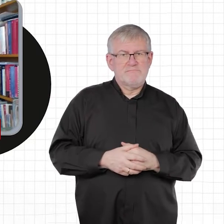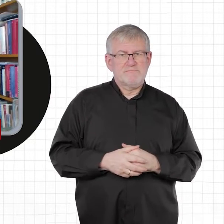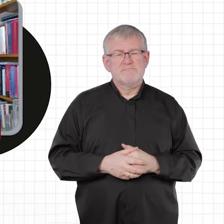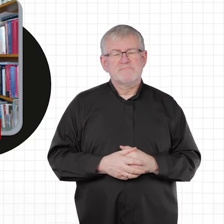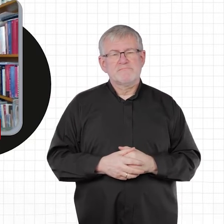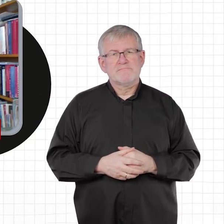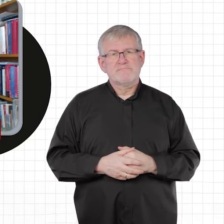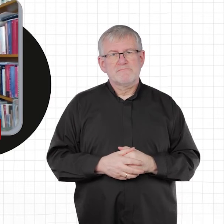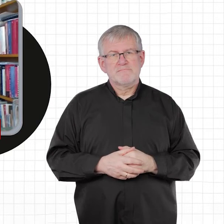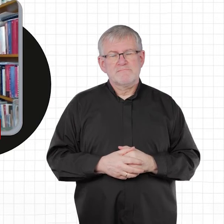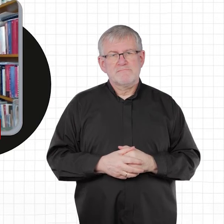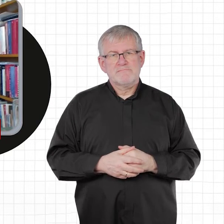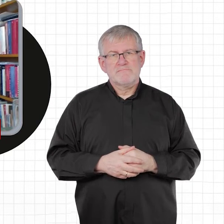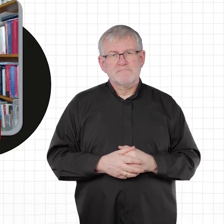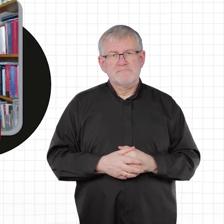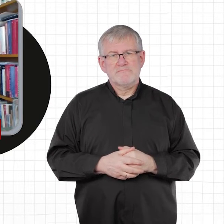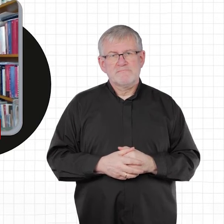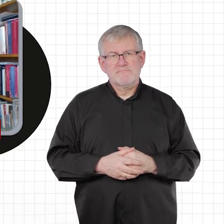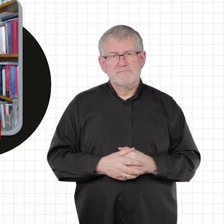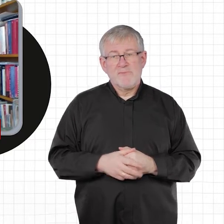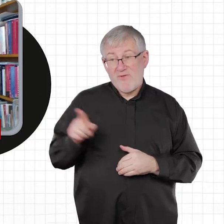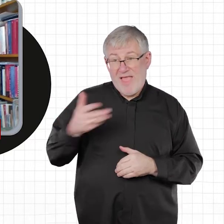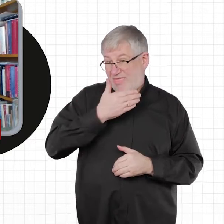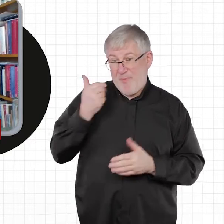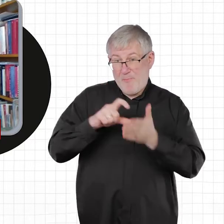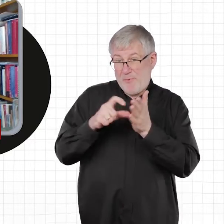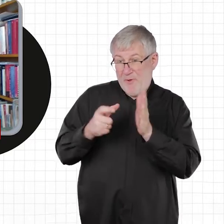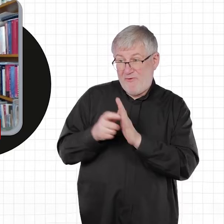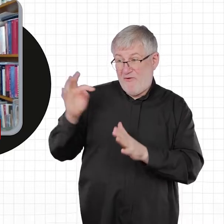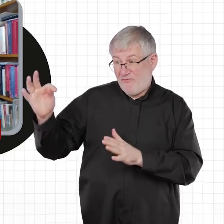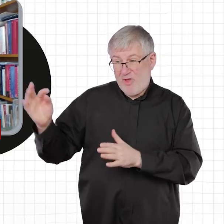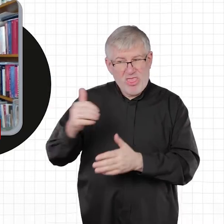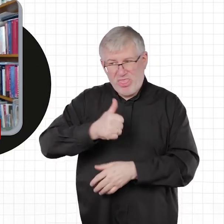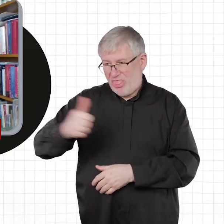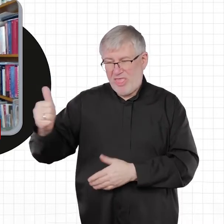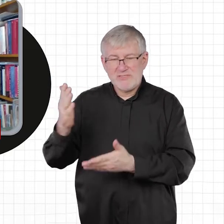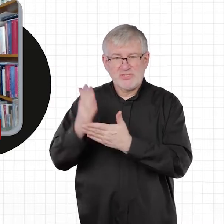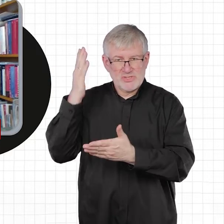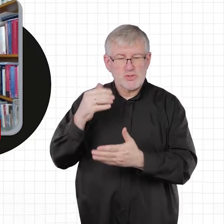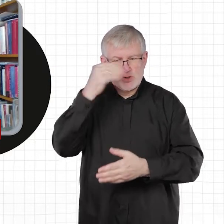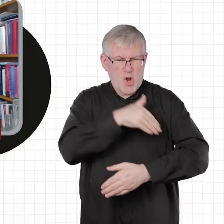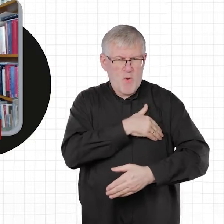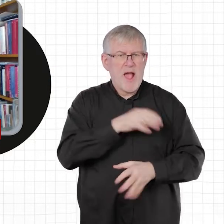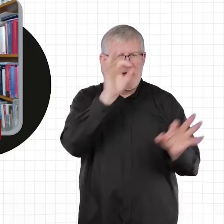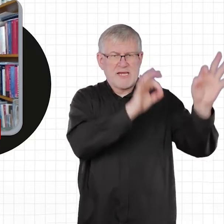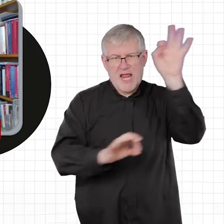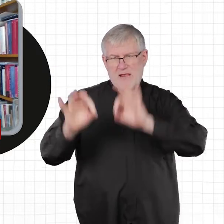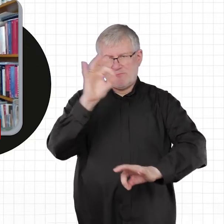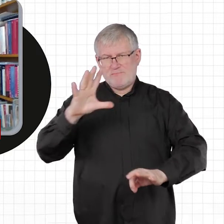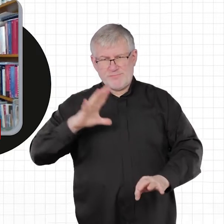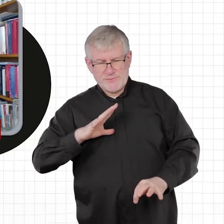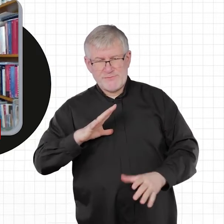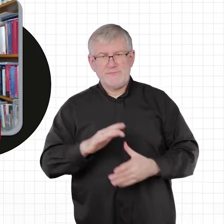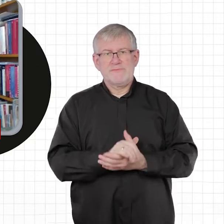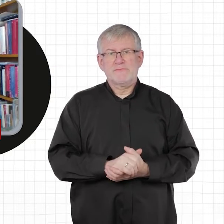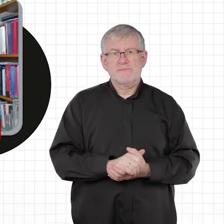the key, so actually they don't lock. So, and right now but this situation happened like 2 years